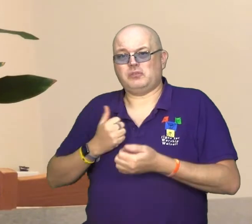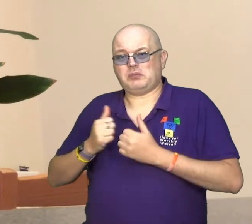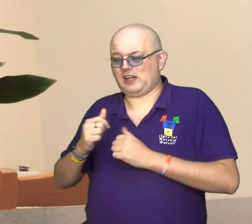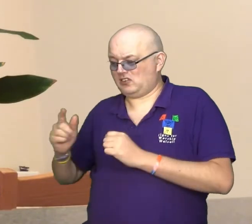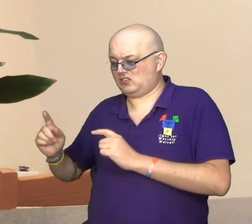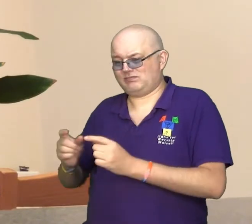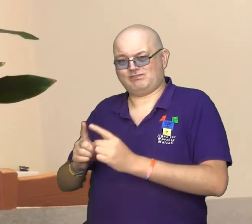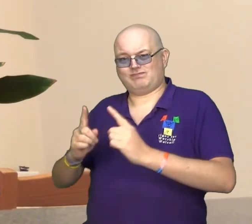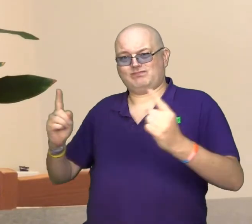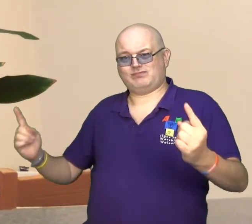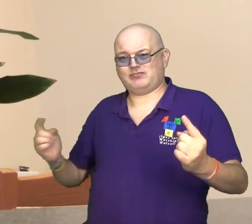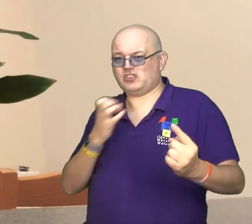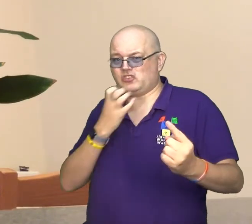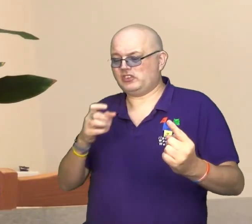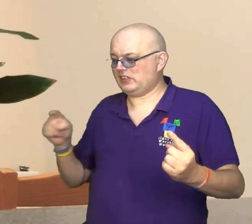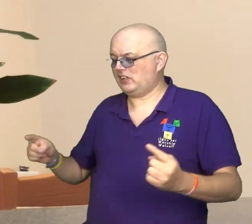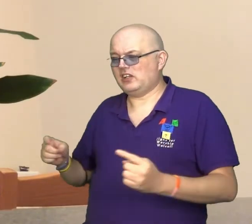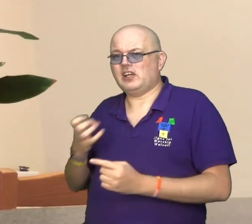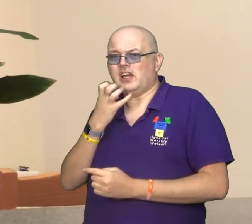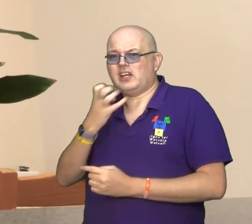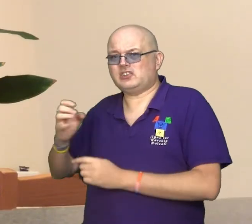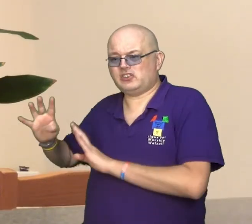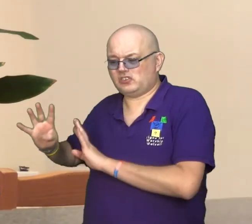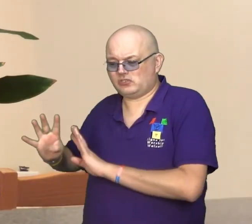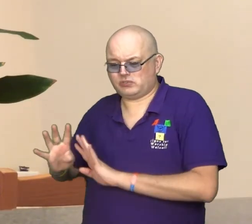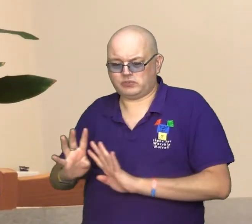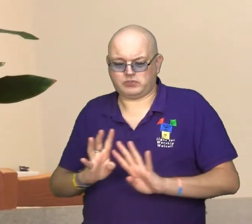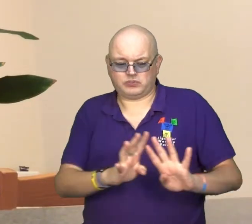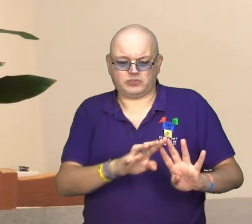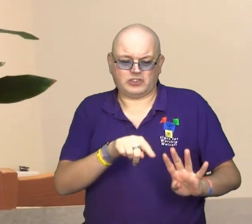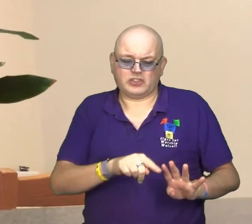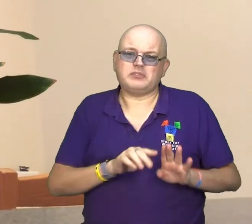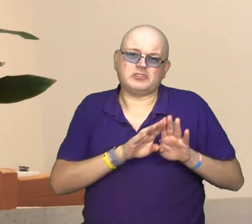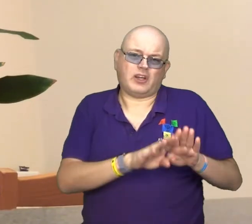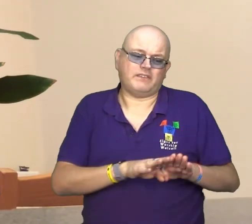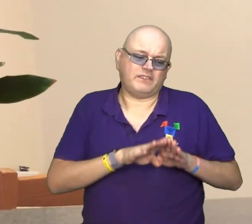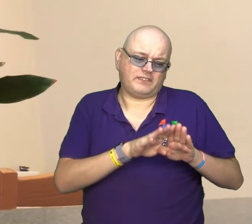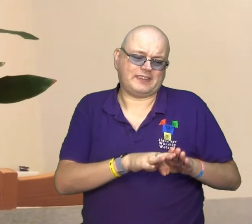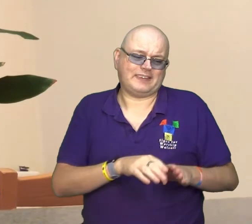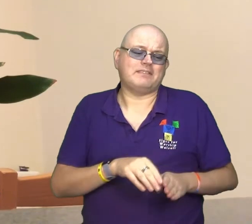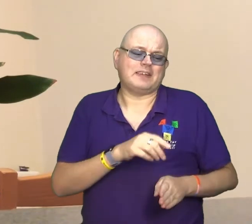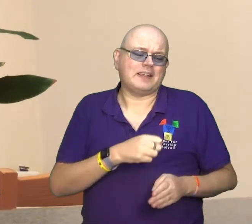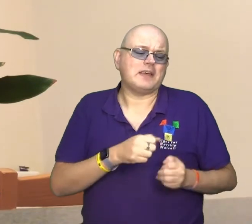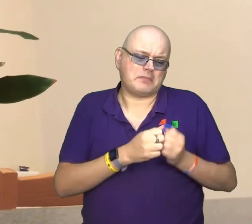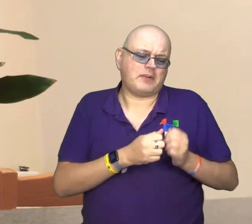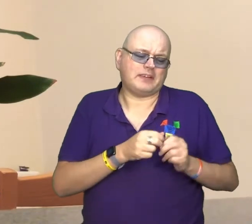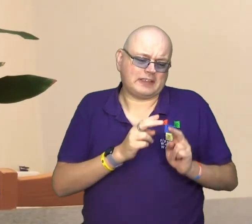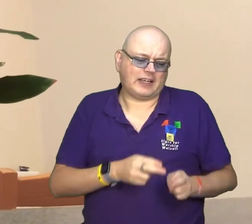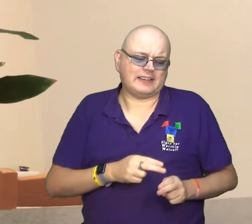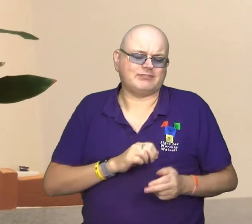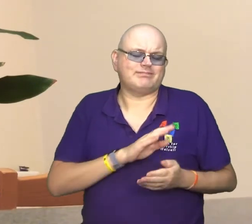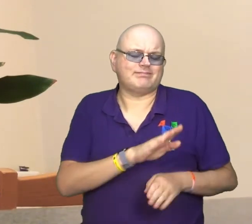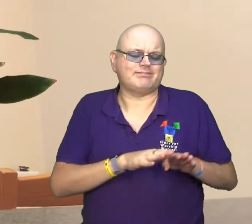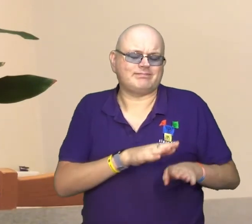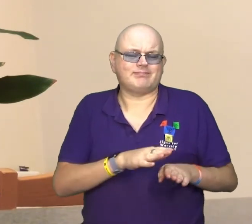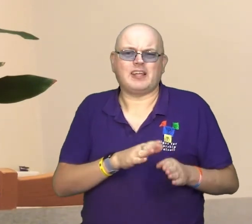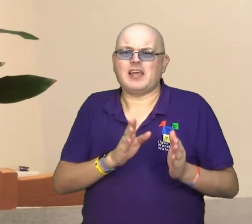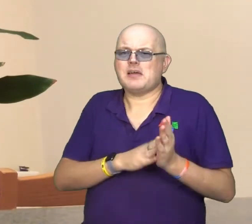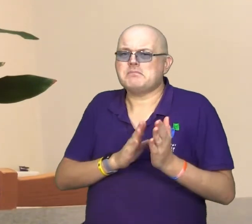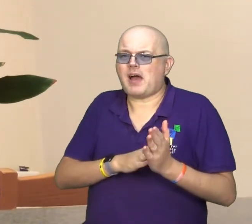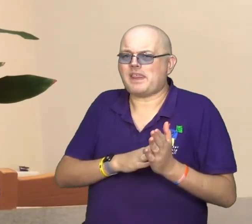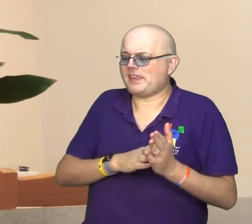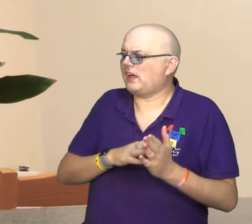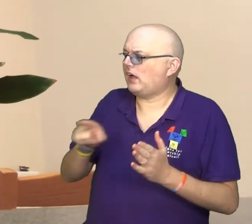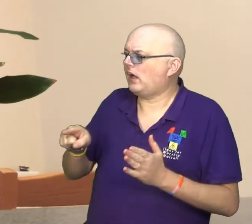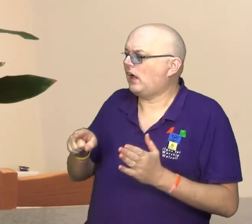from Jerusalem, and many Jews had come to Martha and Mary to comfort them in the loss of their brother. When